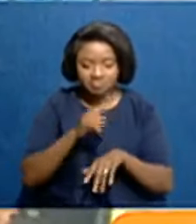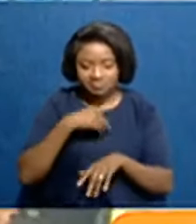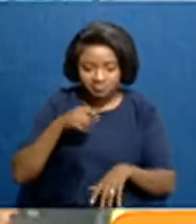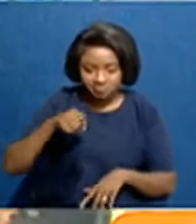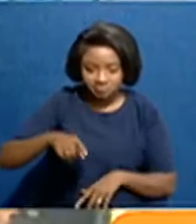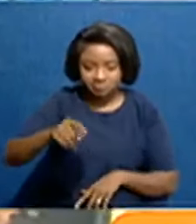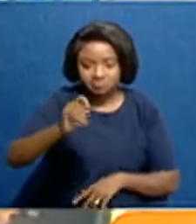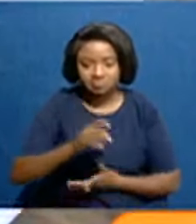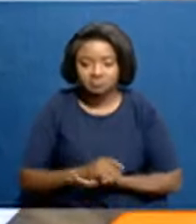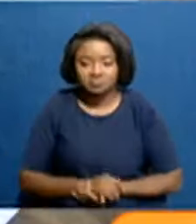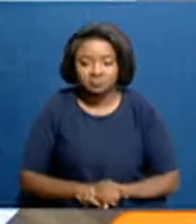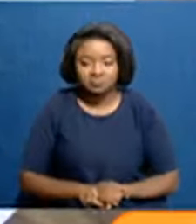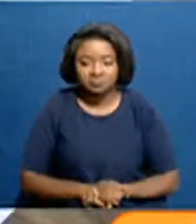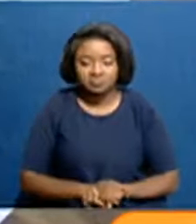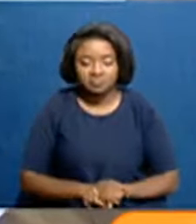season.